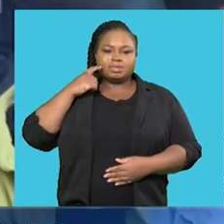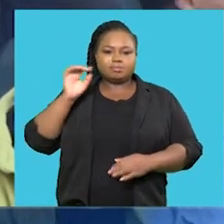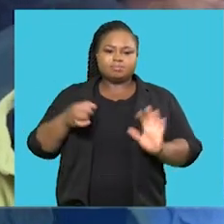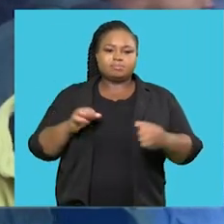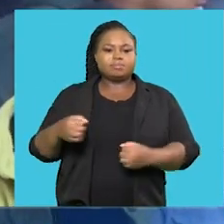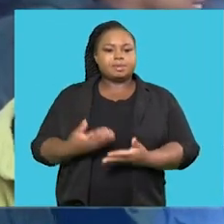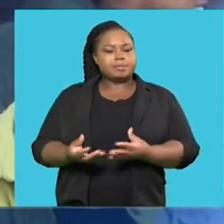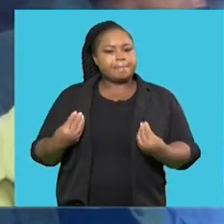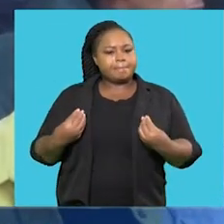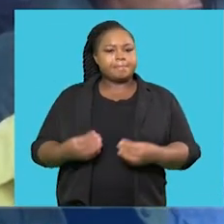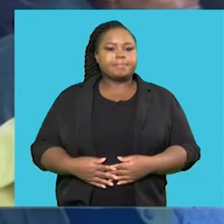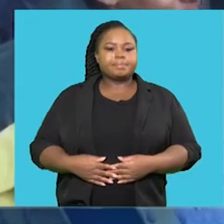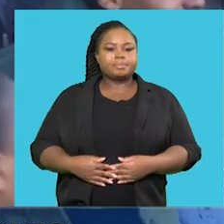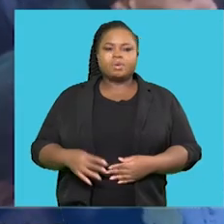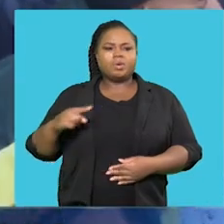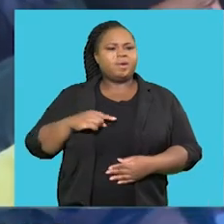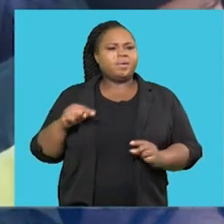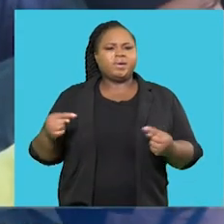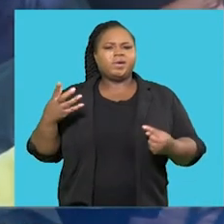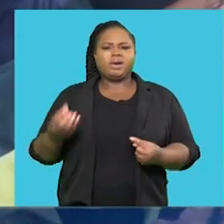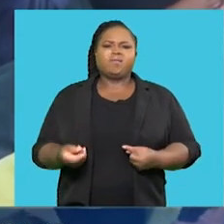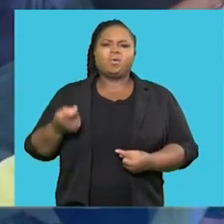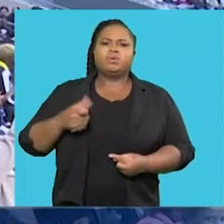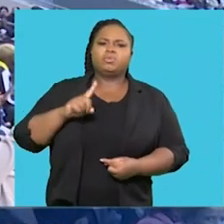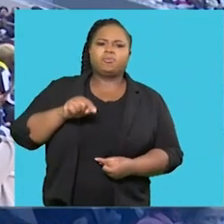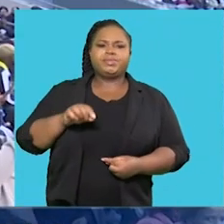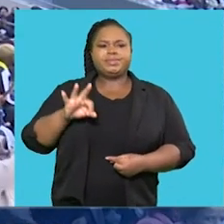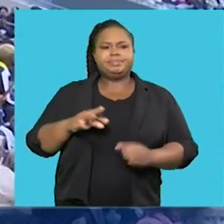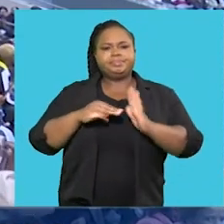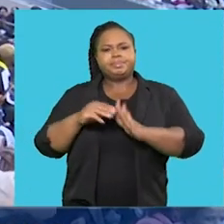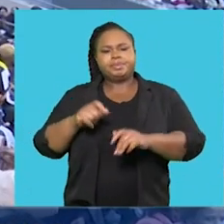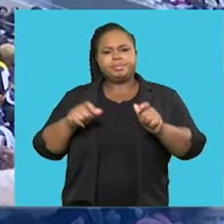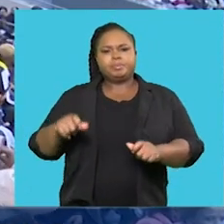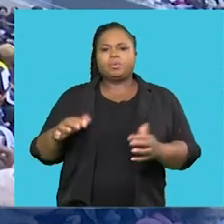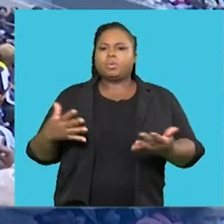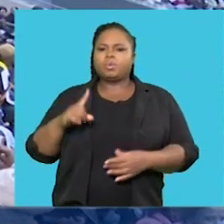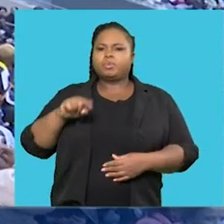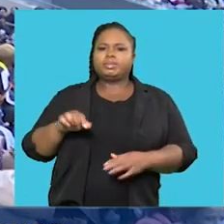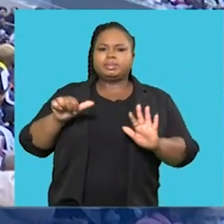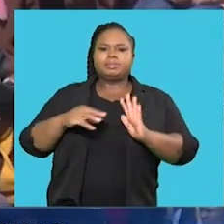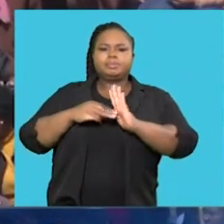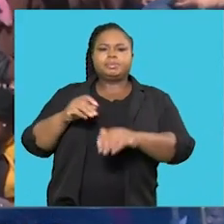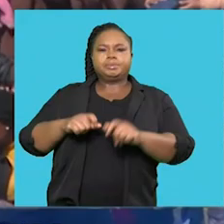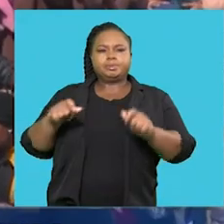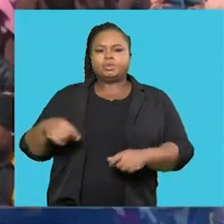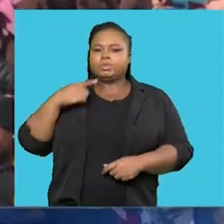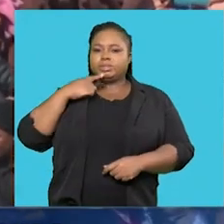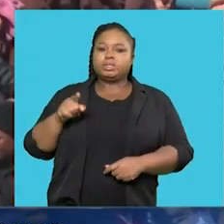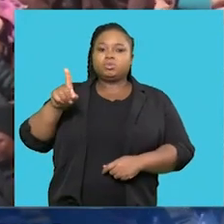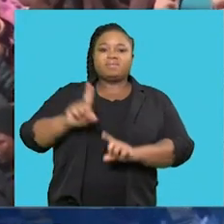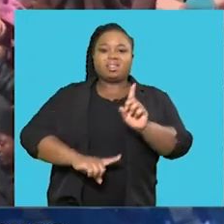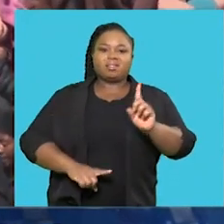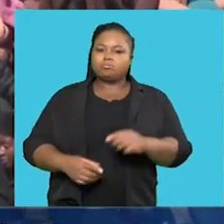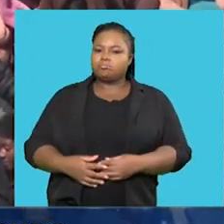them. That we can't have close to 1.3 million people or 1.6 million people and say, you are a